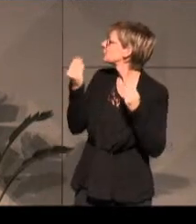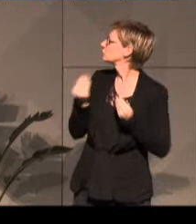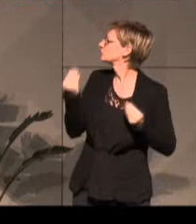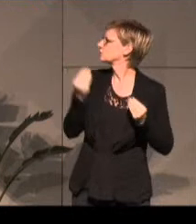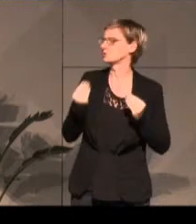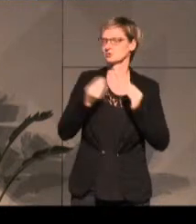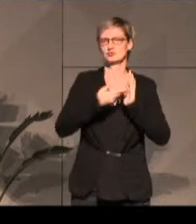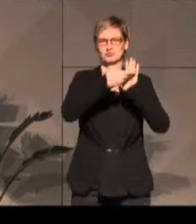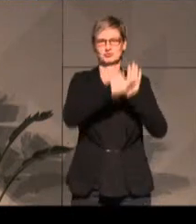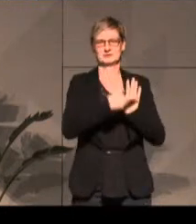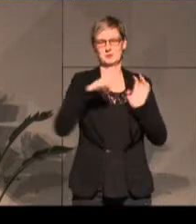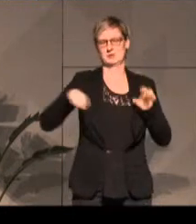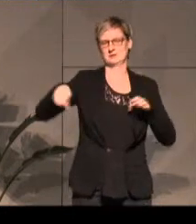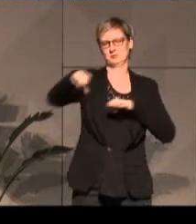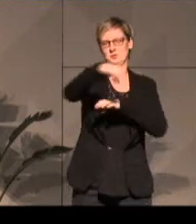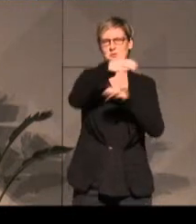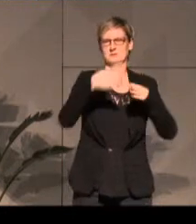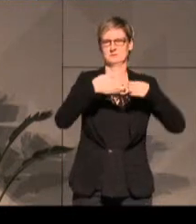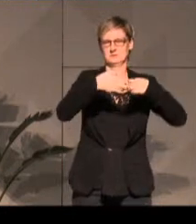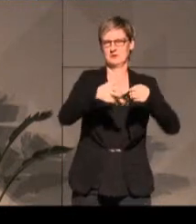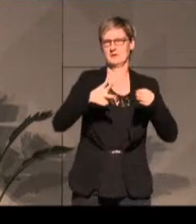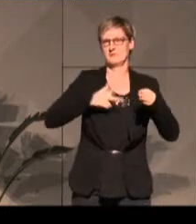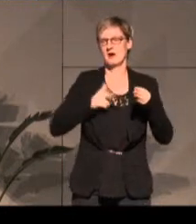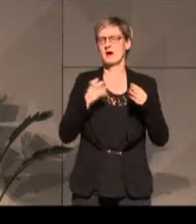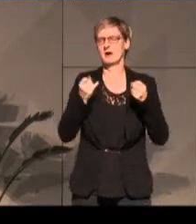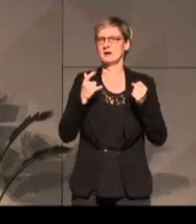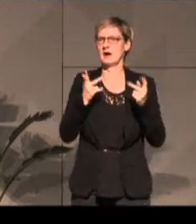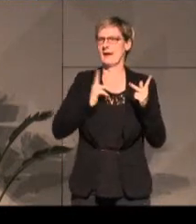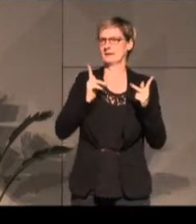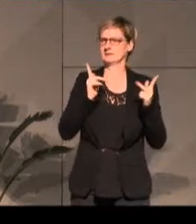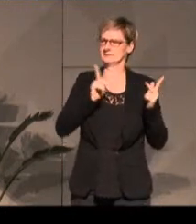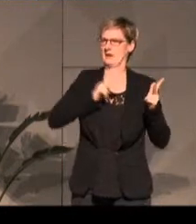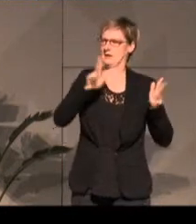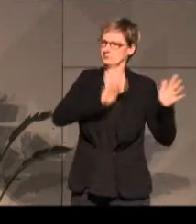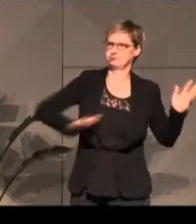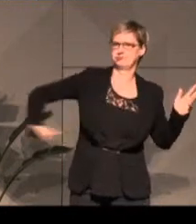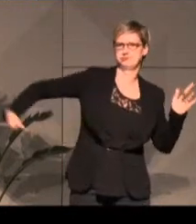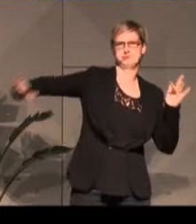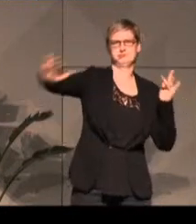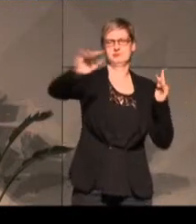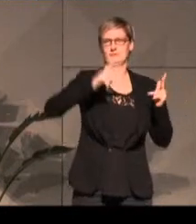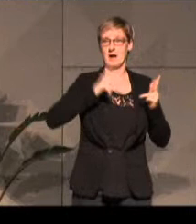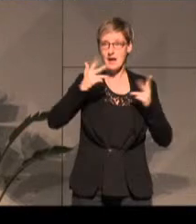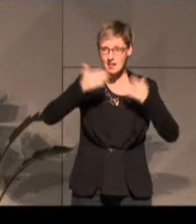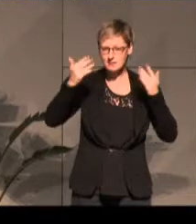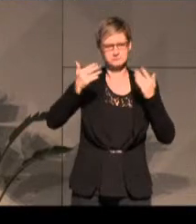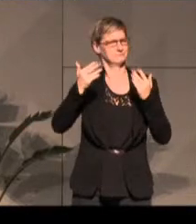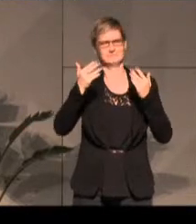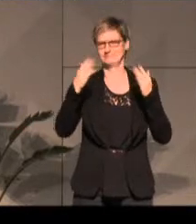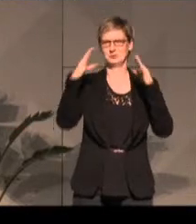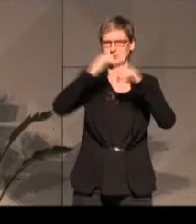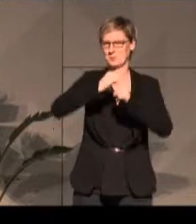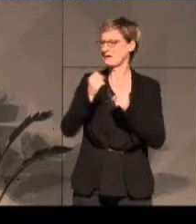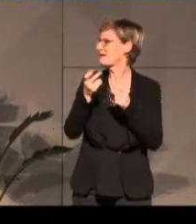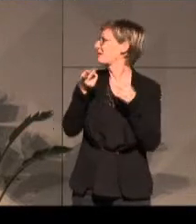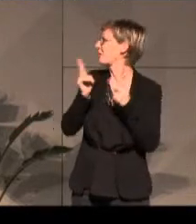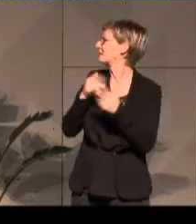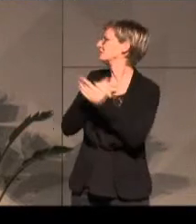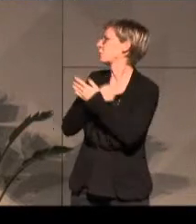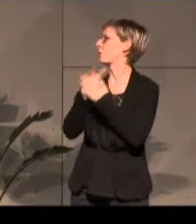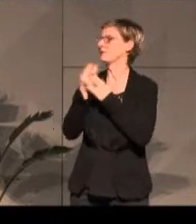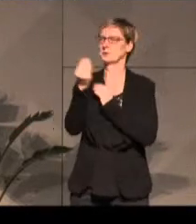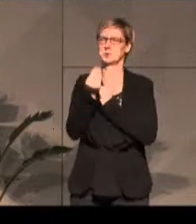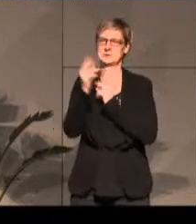like an artistic illustration of the research city we put on the ice. It was actually a bit bigger, and actually it was